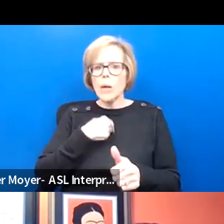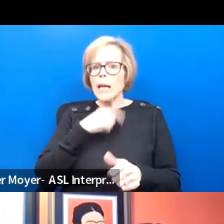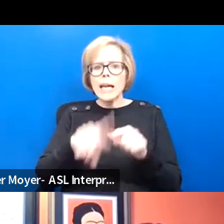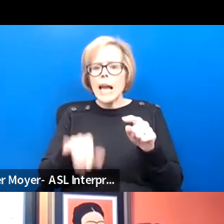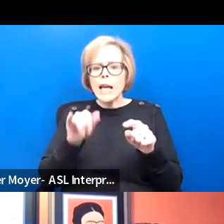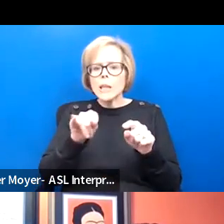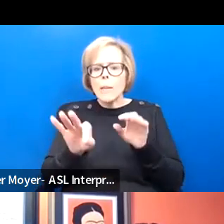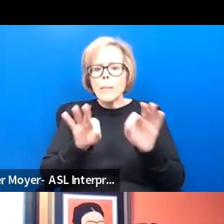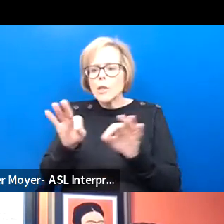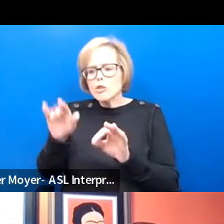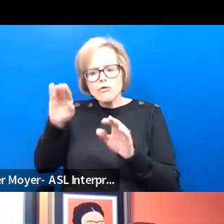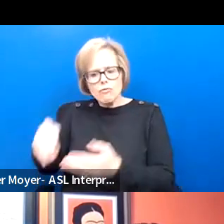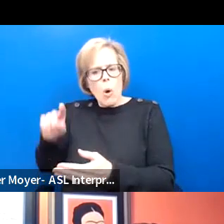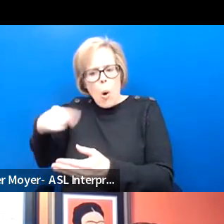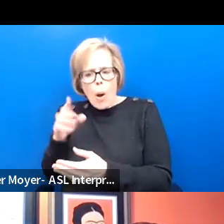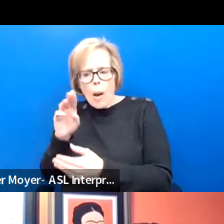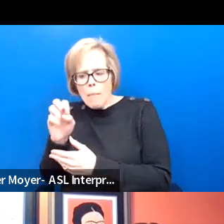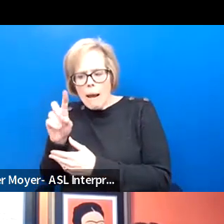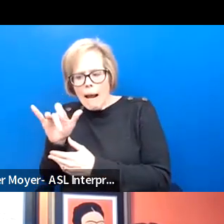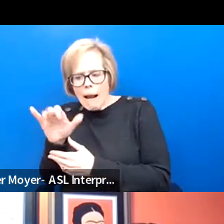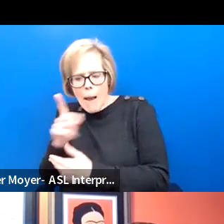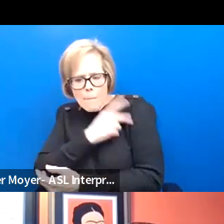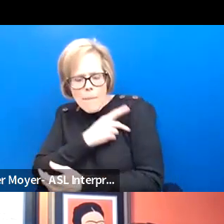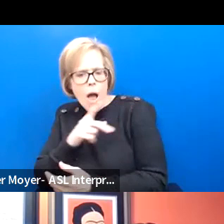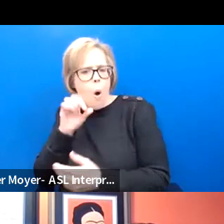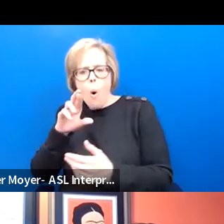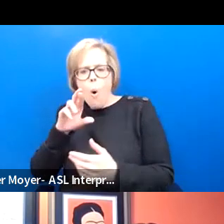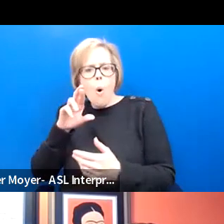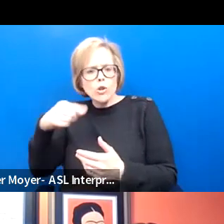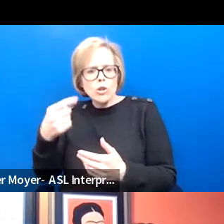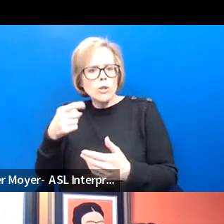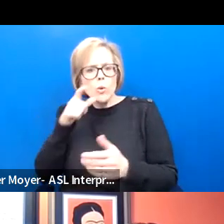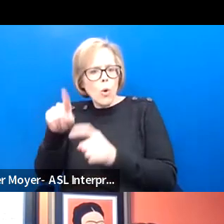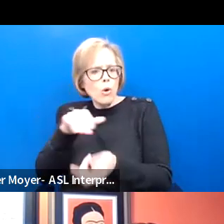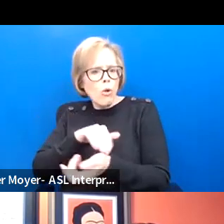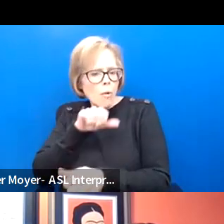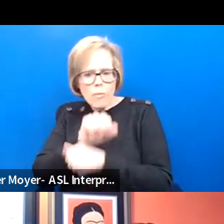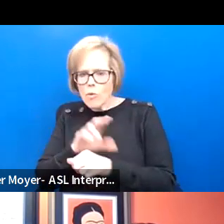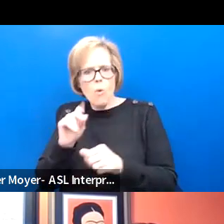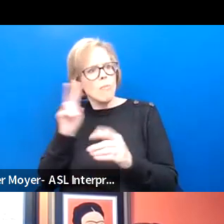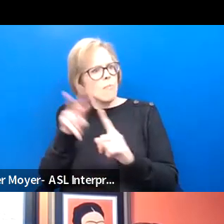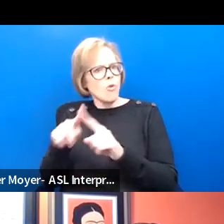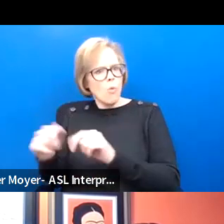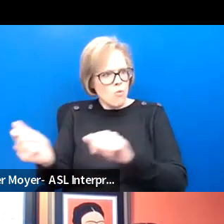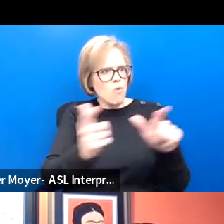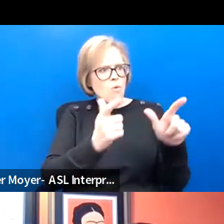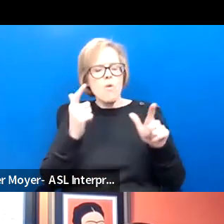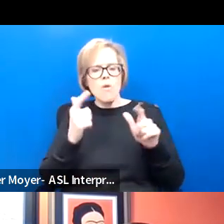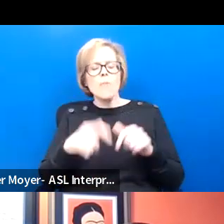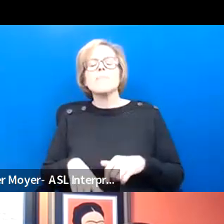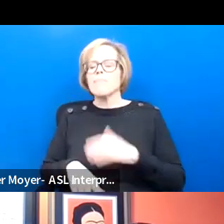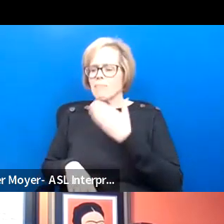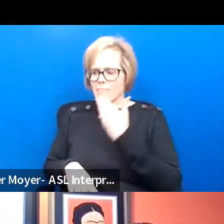slice and dice to our Medicaid patients or our medical content. It applies to everything. Thanks. So turning then to